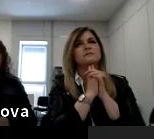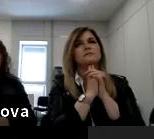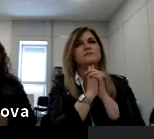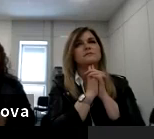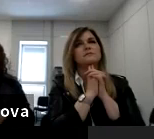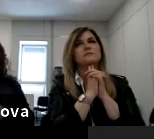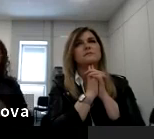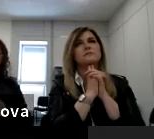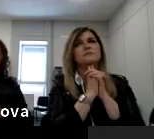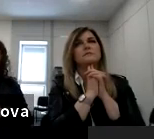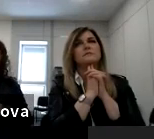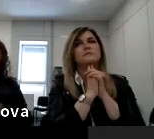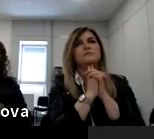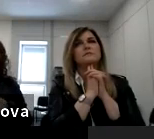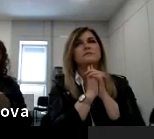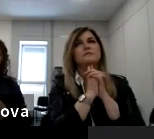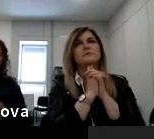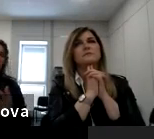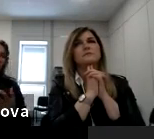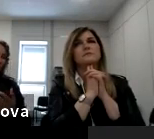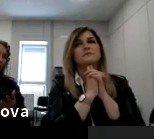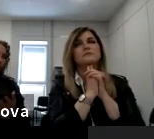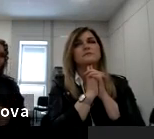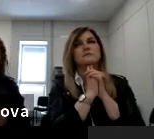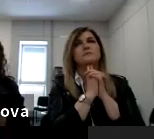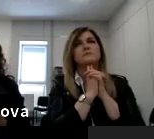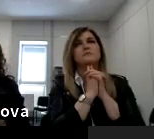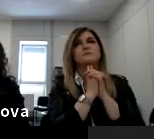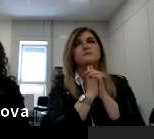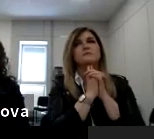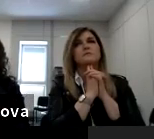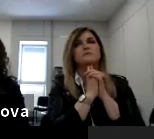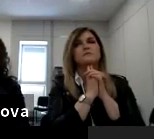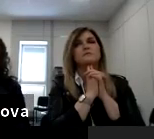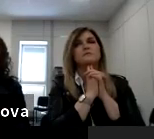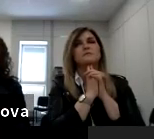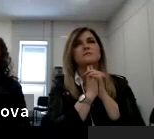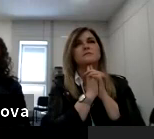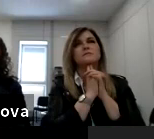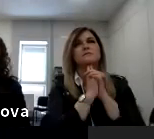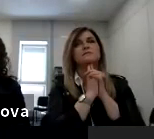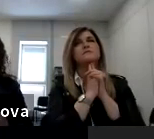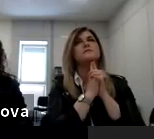effect, but it is a little bit blurred, so it's really nice.